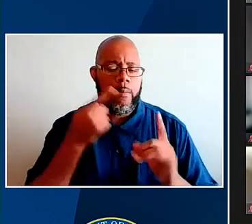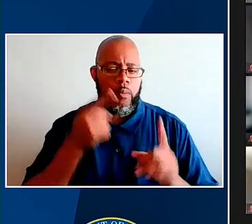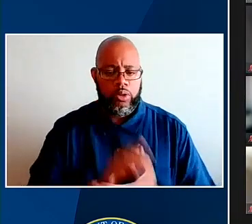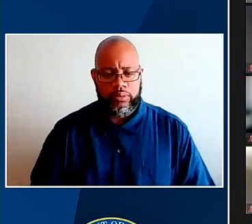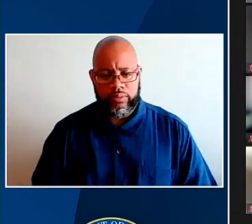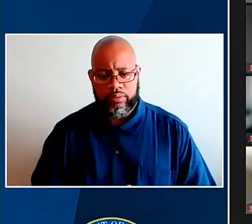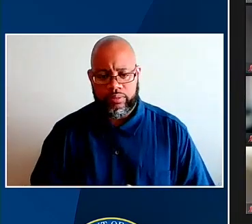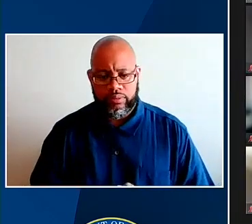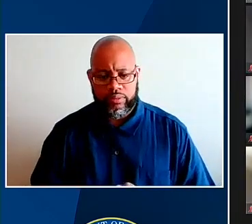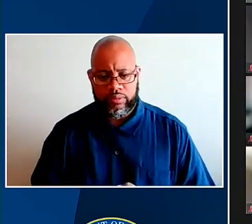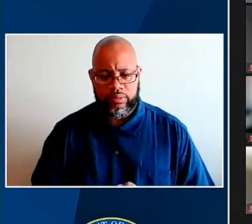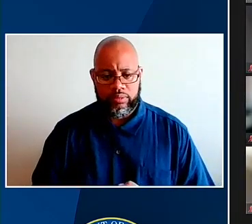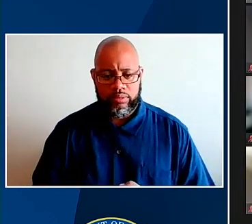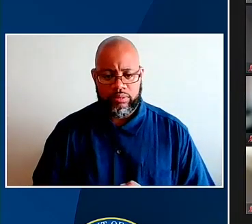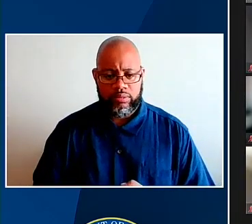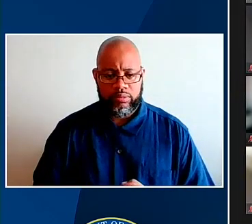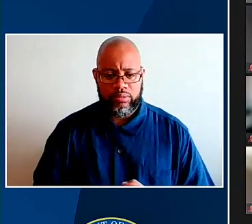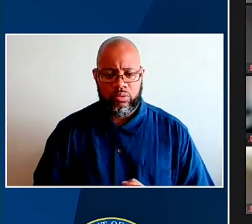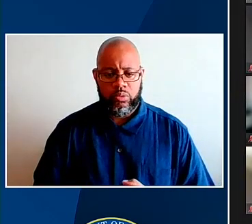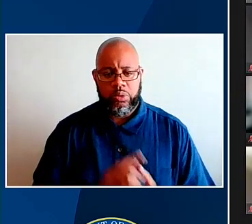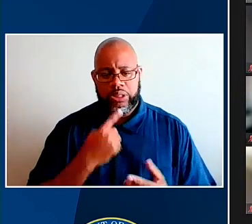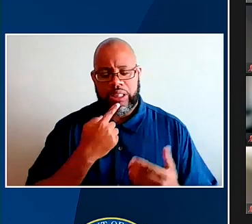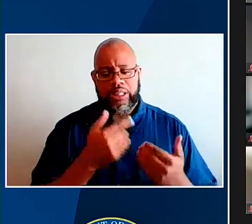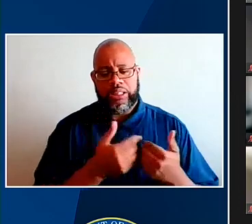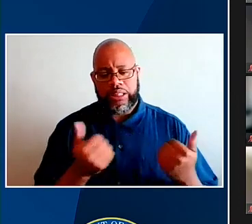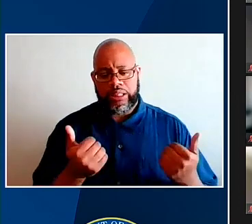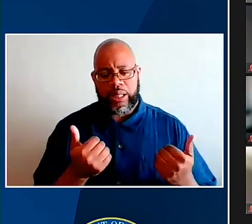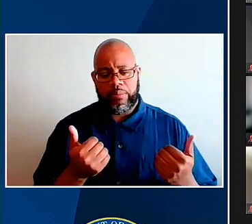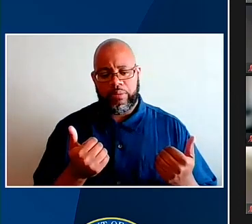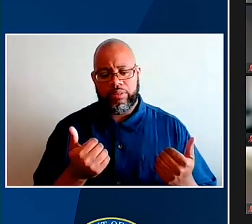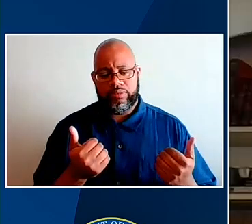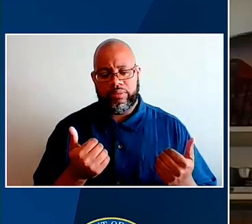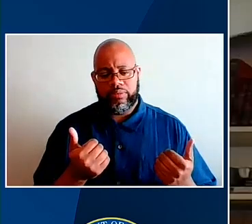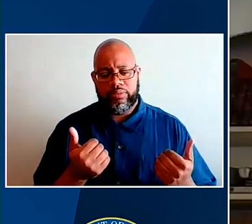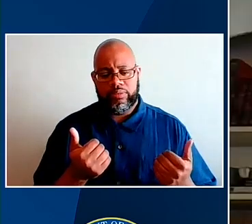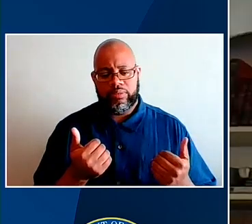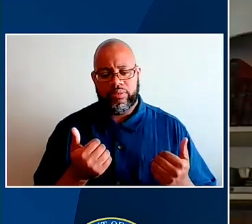DC, about the, when you say separate, but previously,